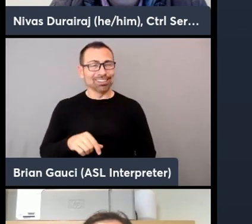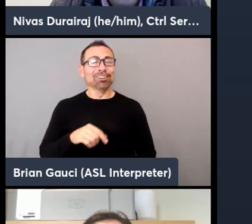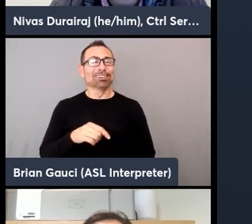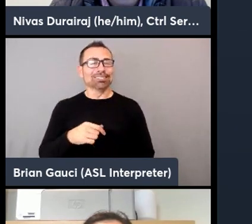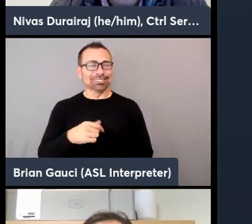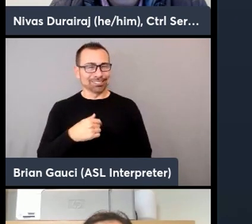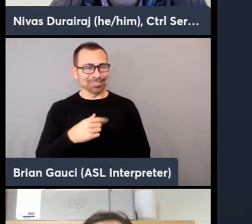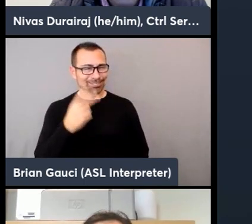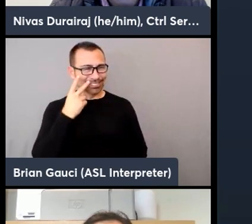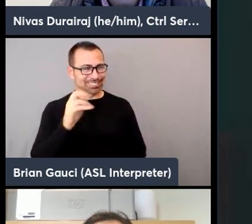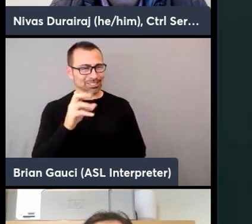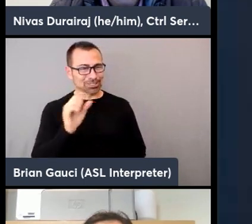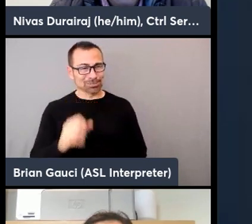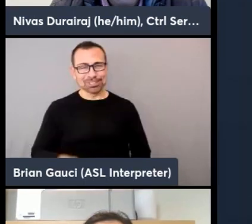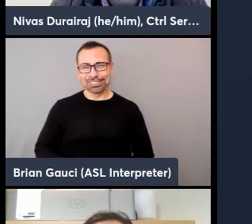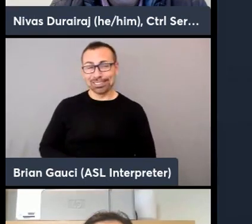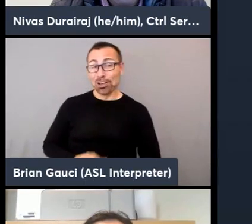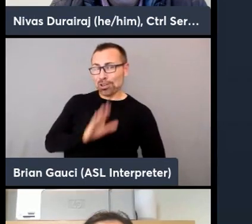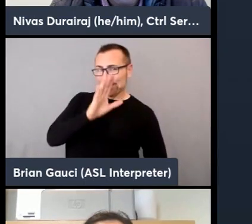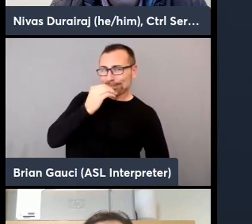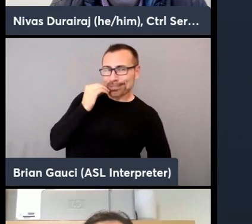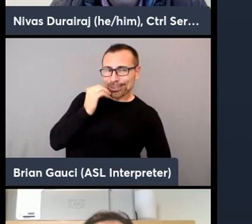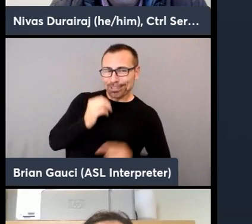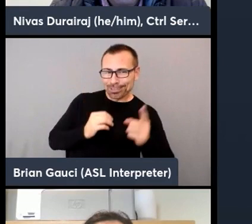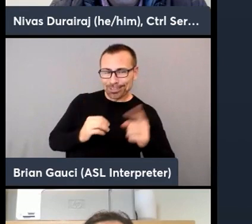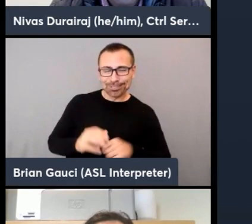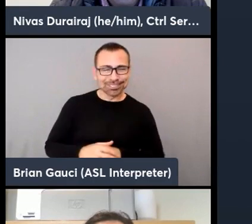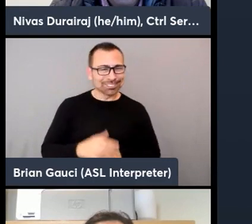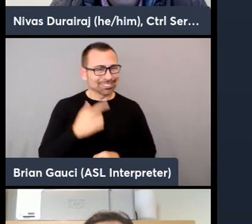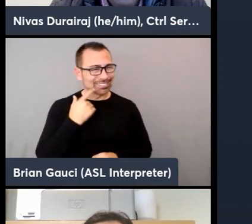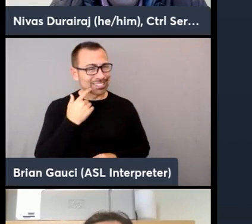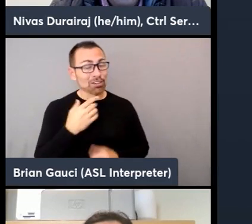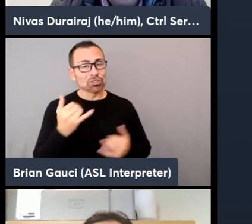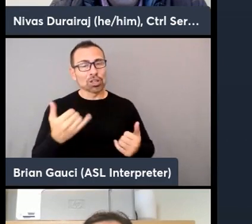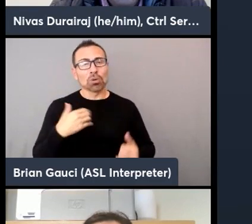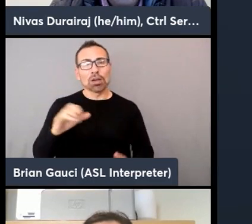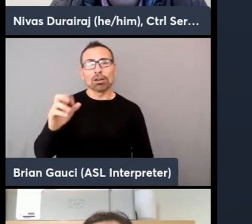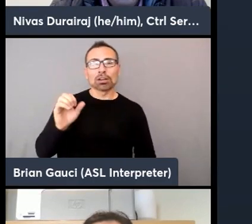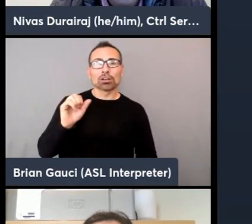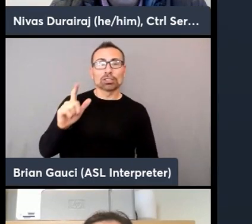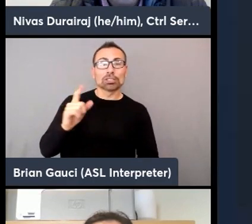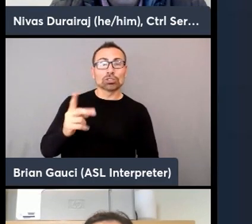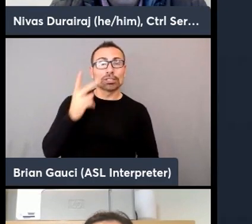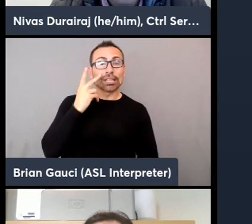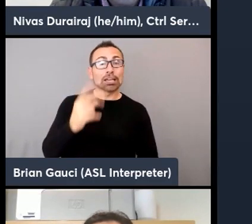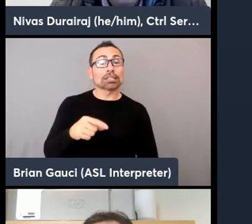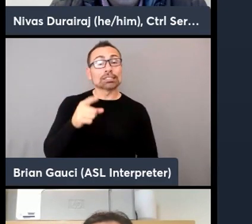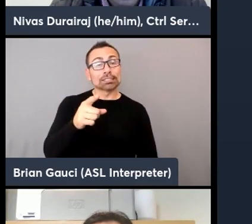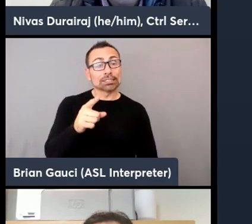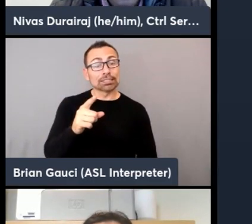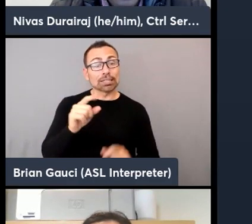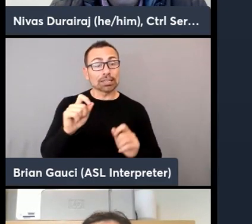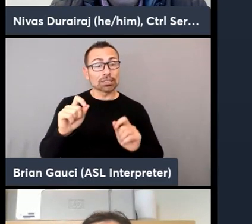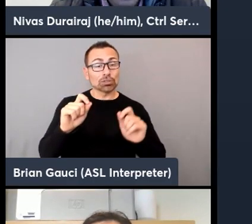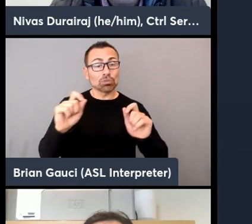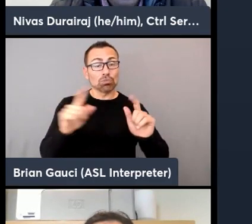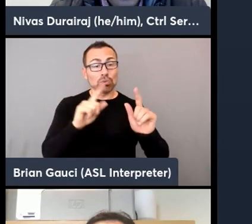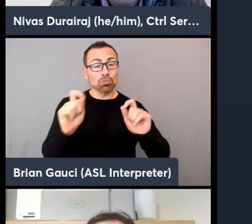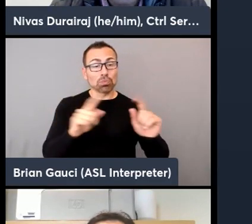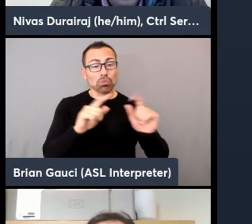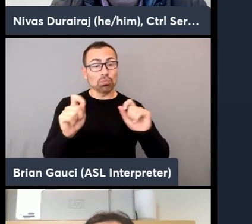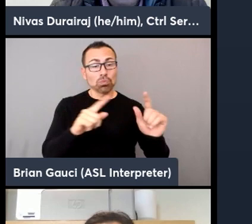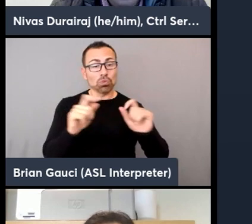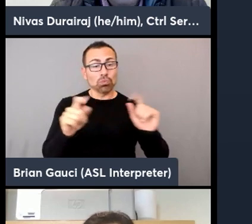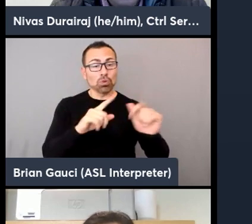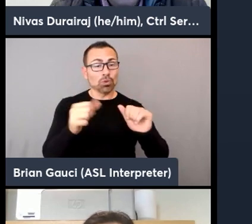have our carousel showing. So now you can see little slideshows of each home. So that would be